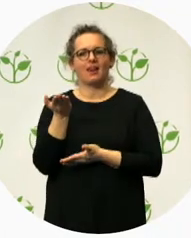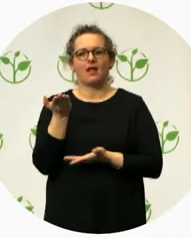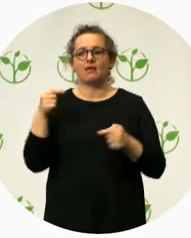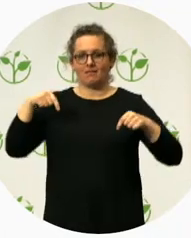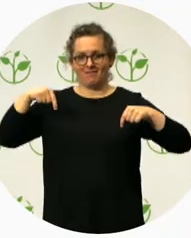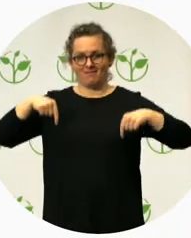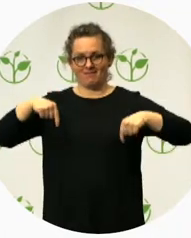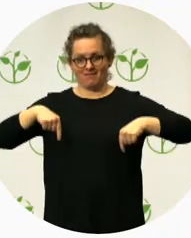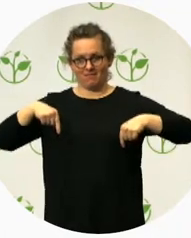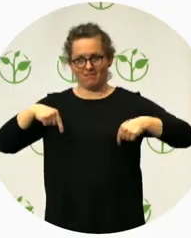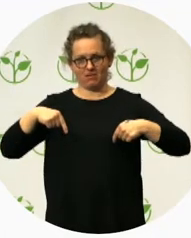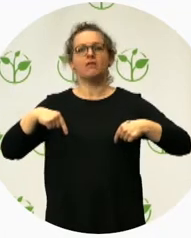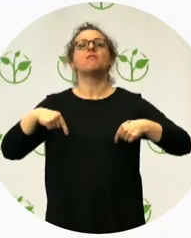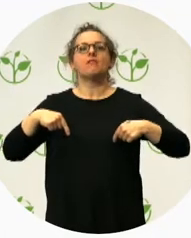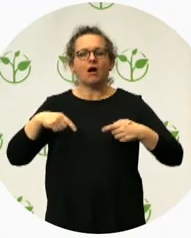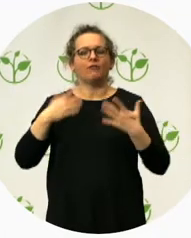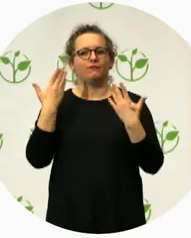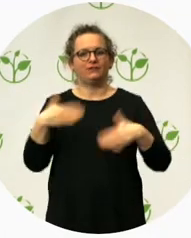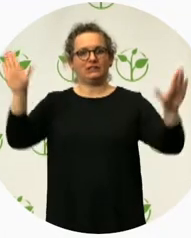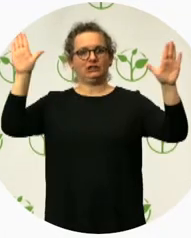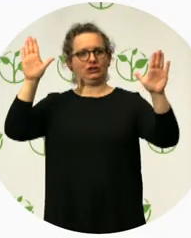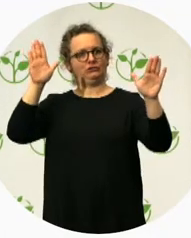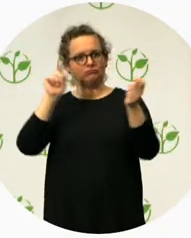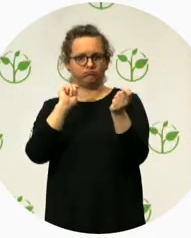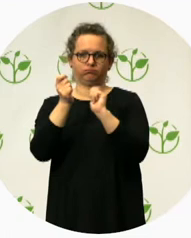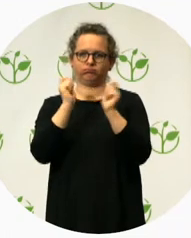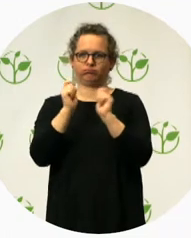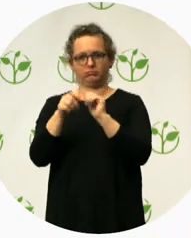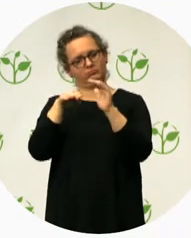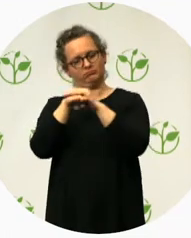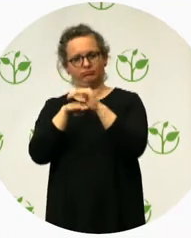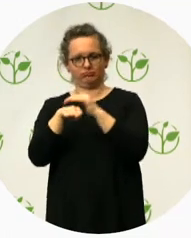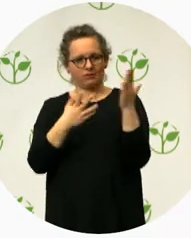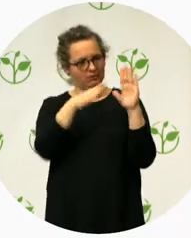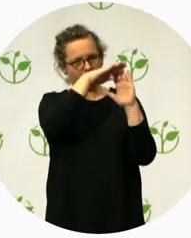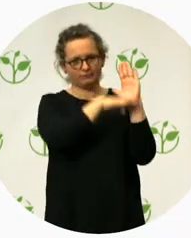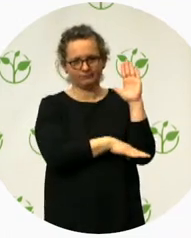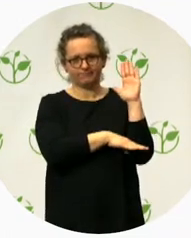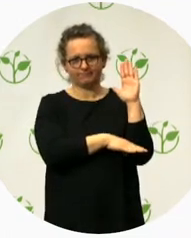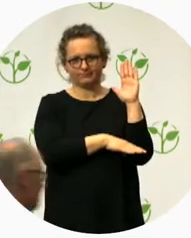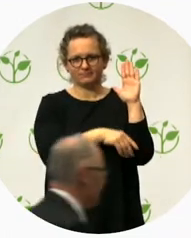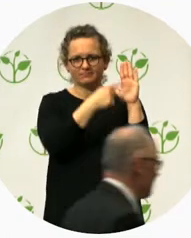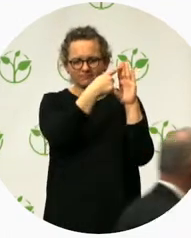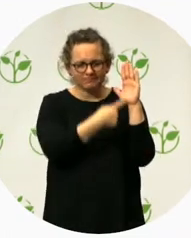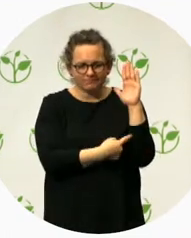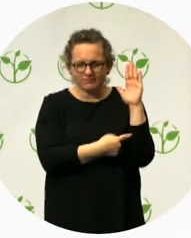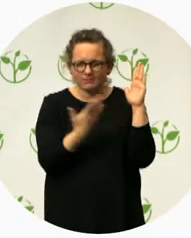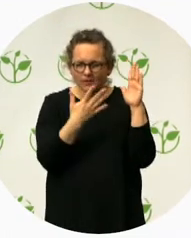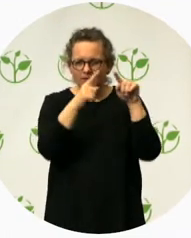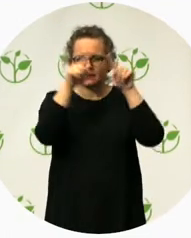more accessible. We also prepared a paper for everyone who's interested in conference planning. So there's a sheet out there. Happy to provide